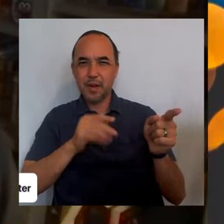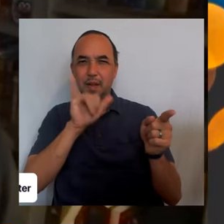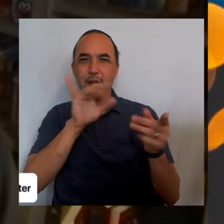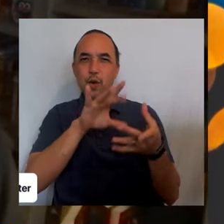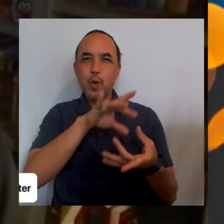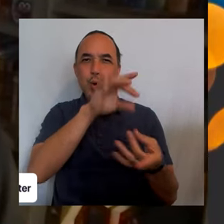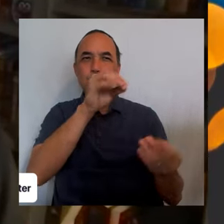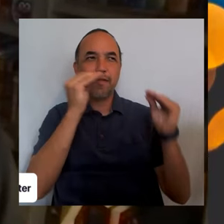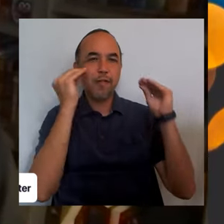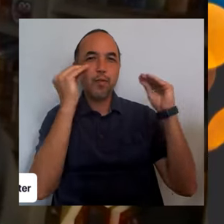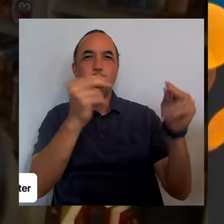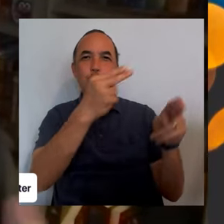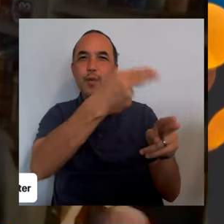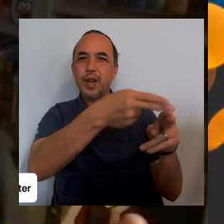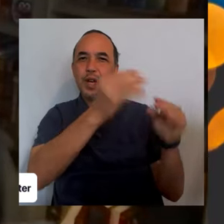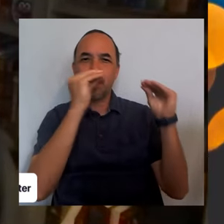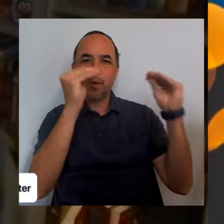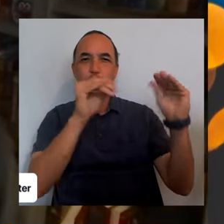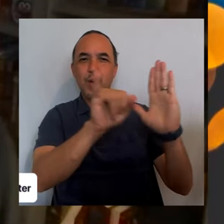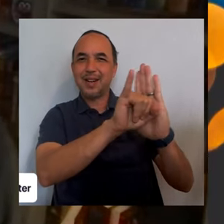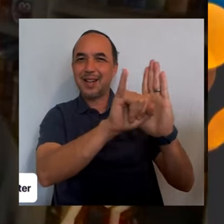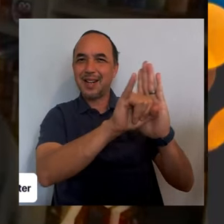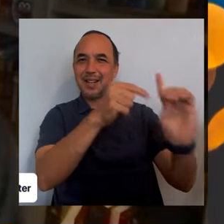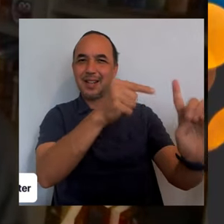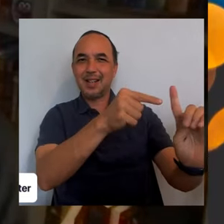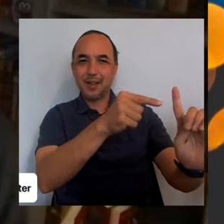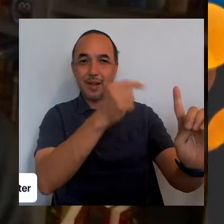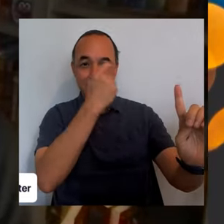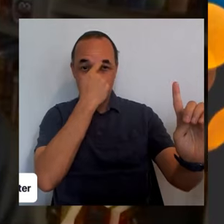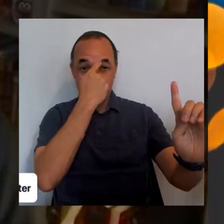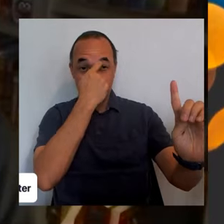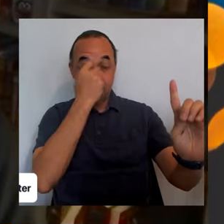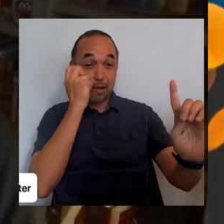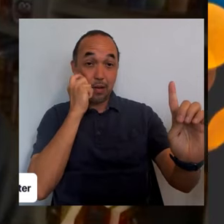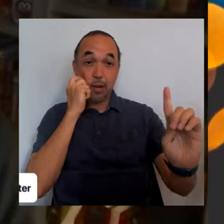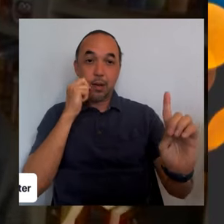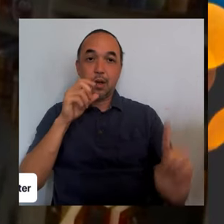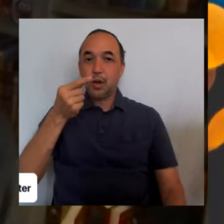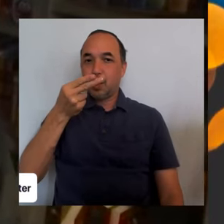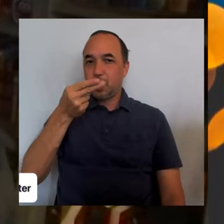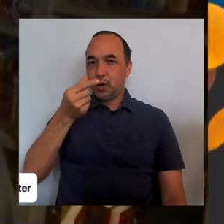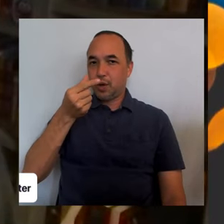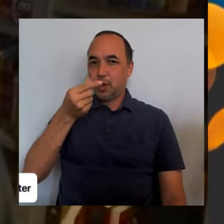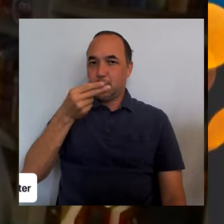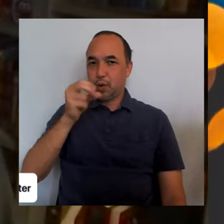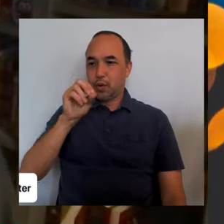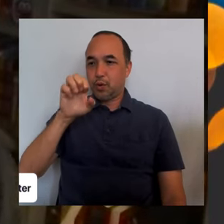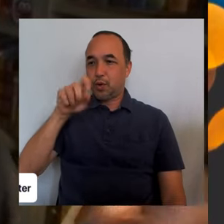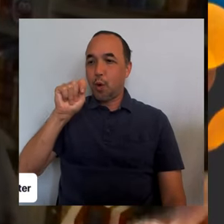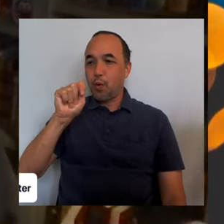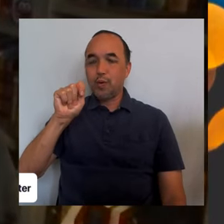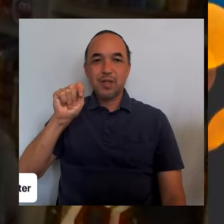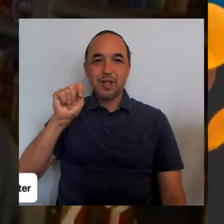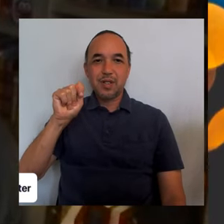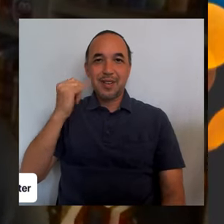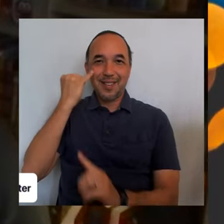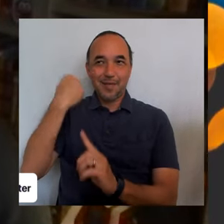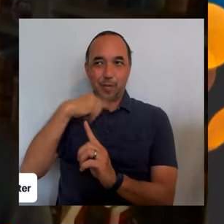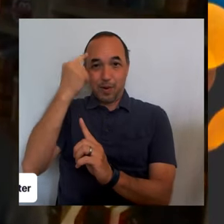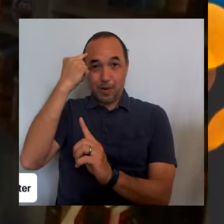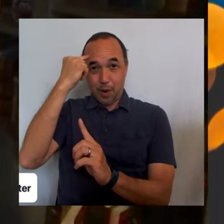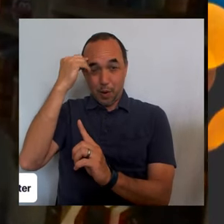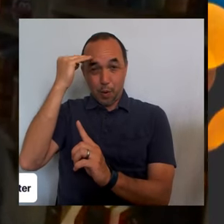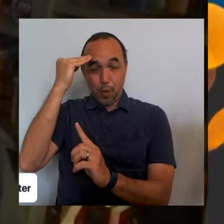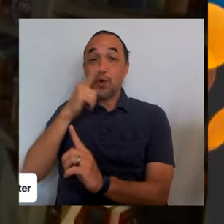the ghost of Abraham Lincoln, not the apparition of